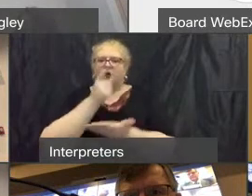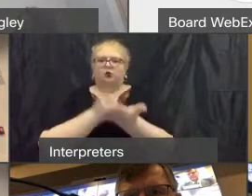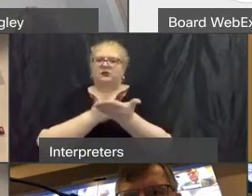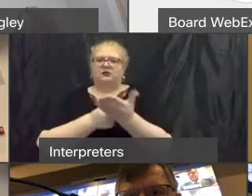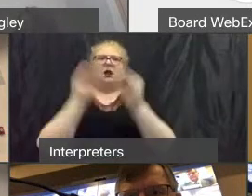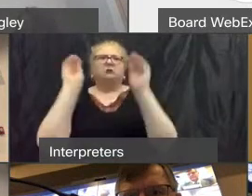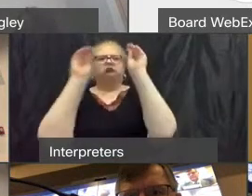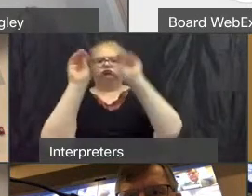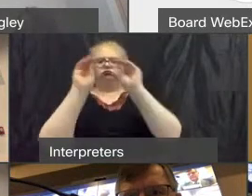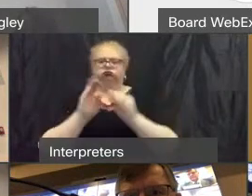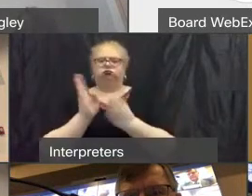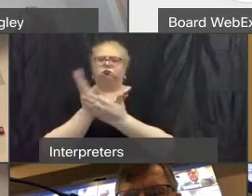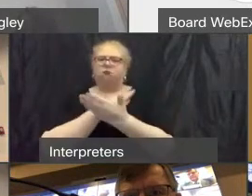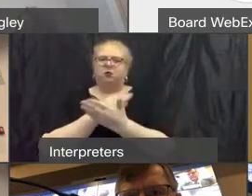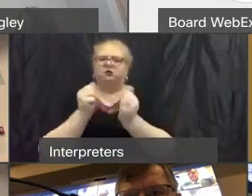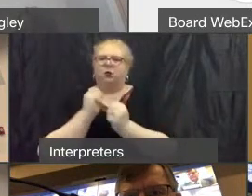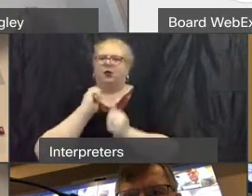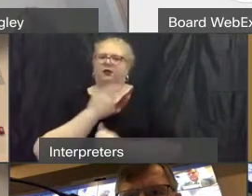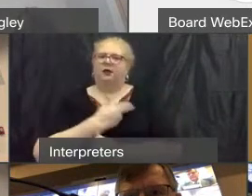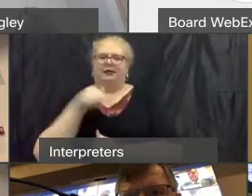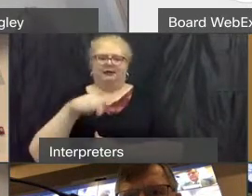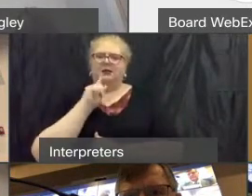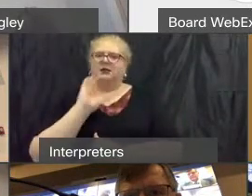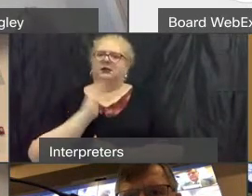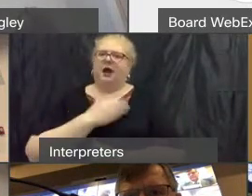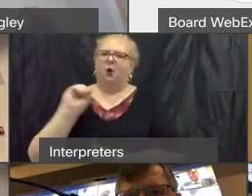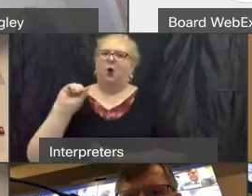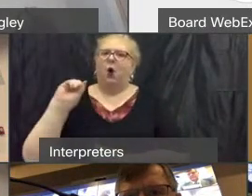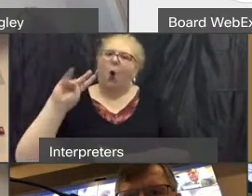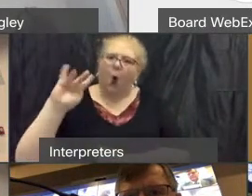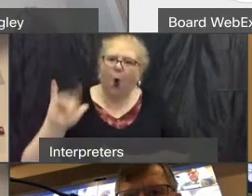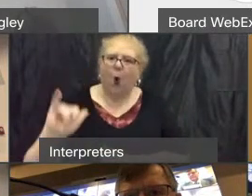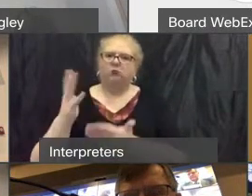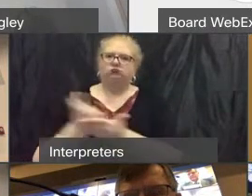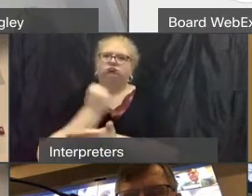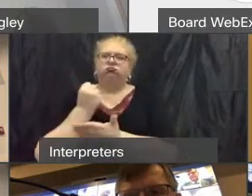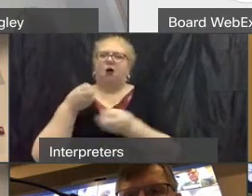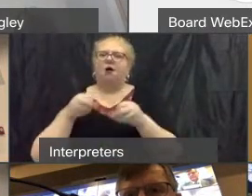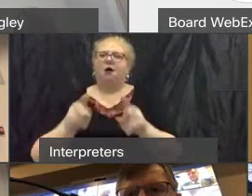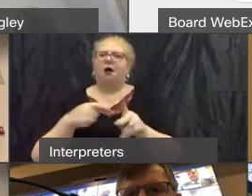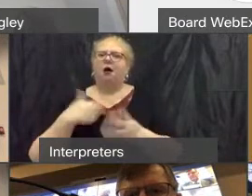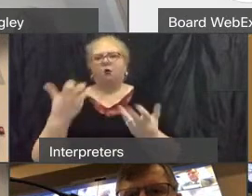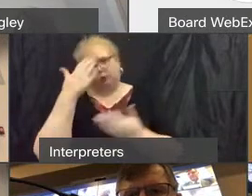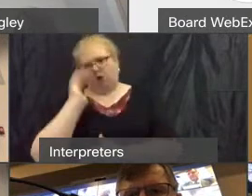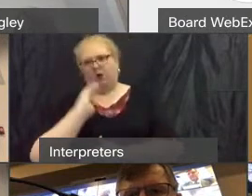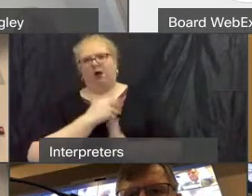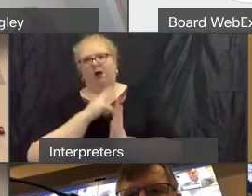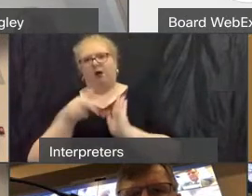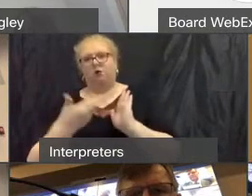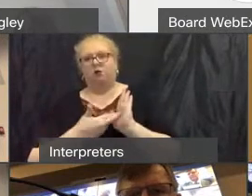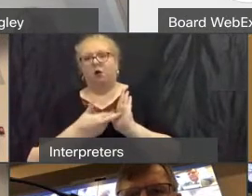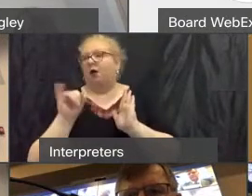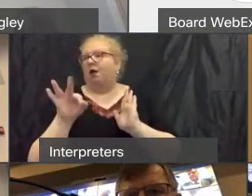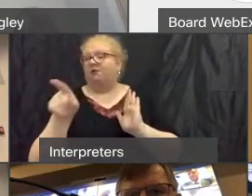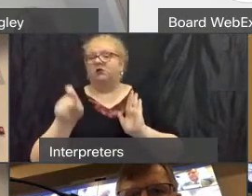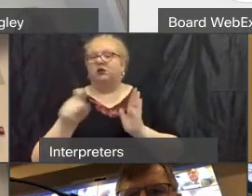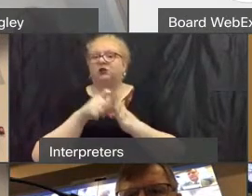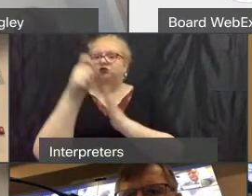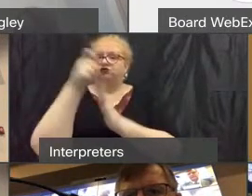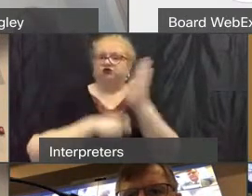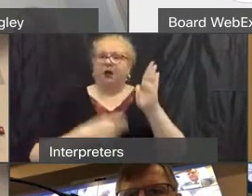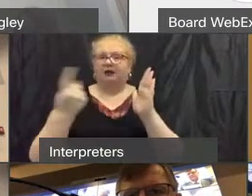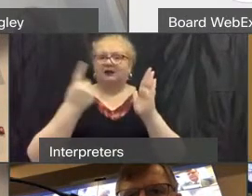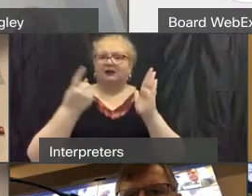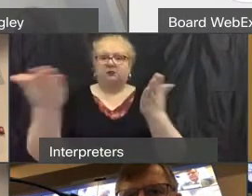budget with us. This is our only opportunity. So I would like to know what our role is. And if you need to put something in writing to us, because